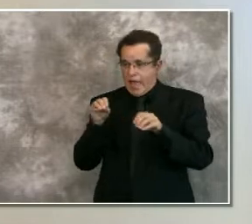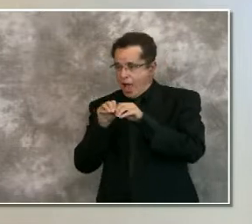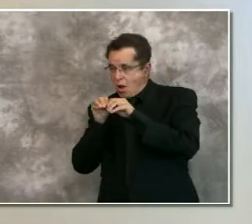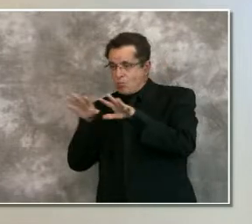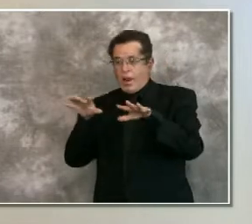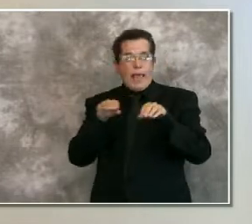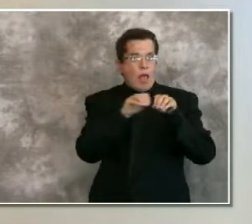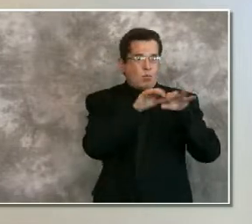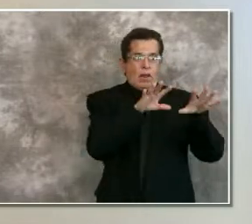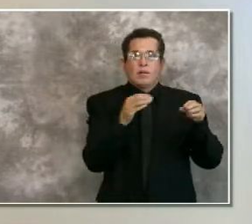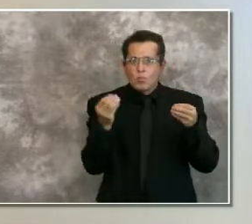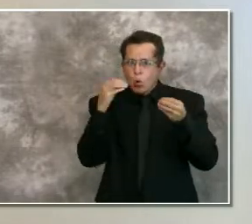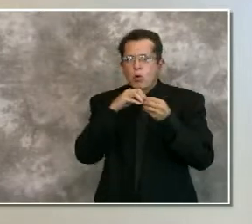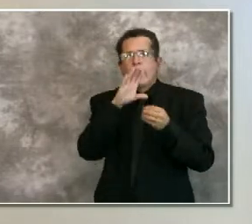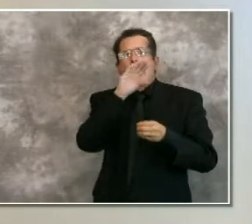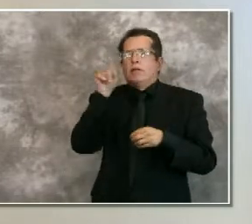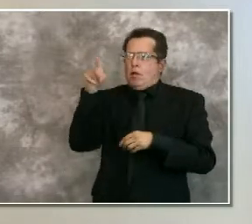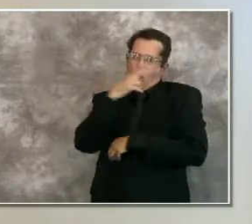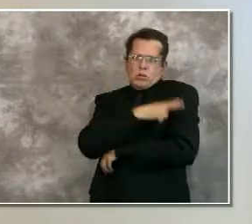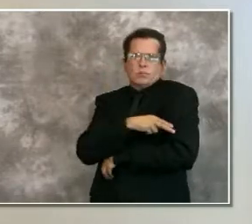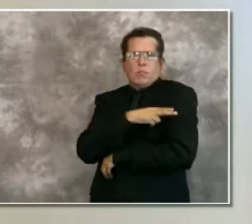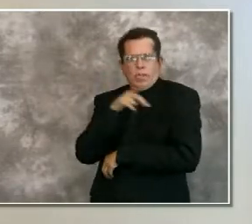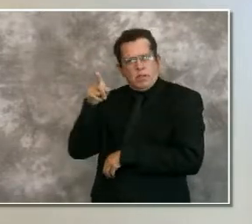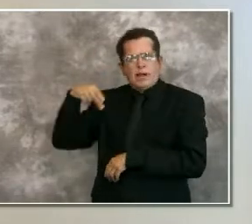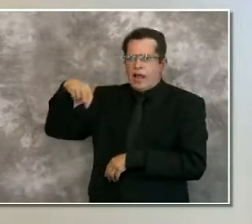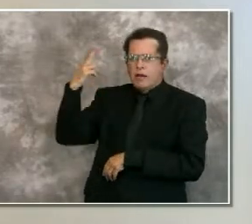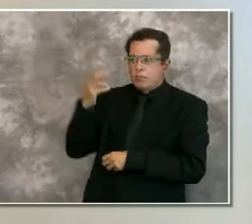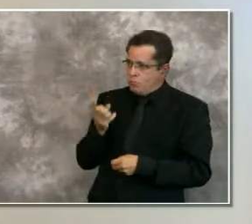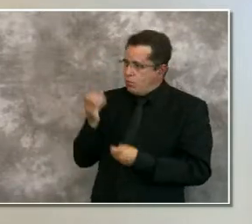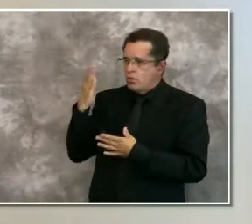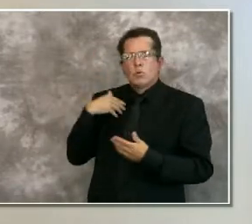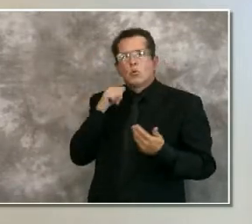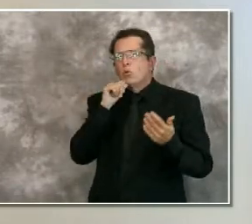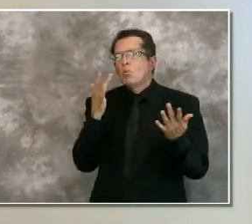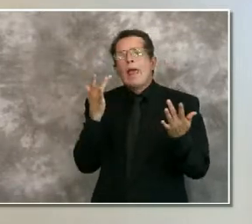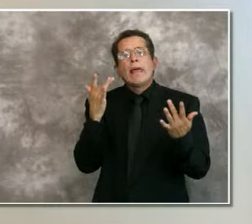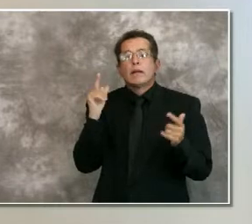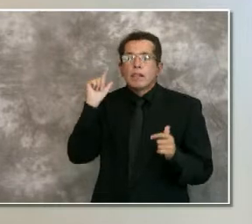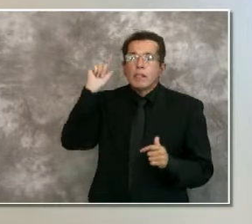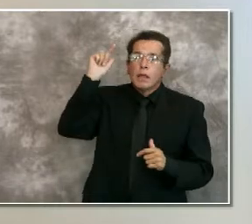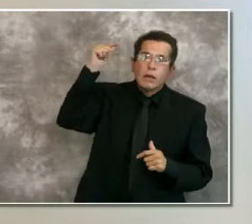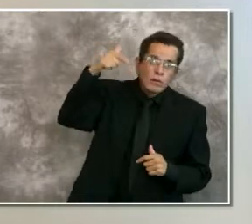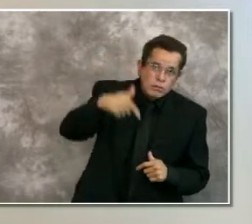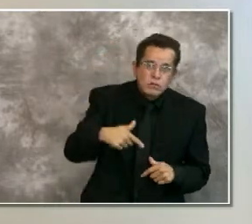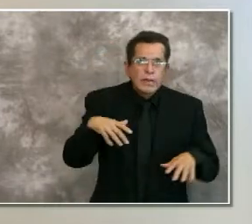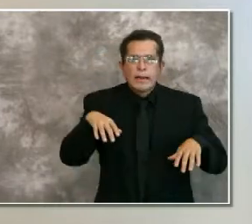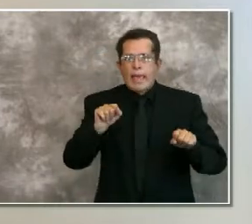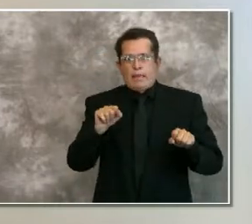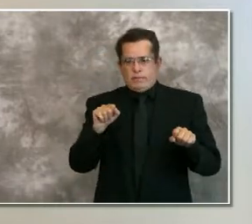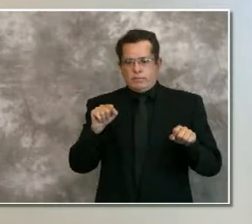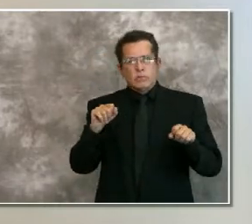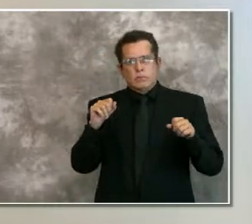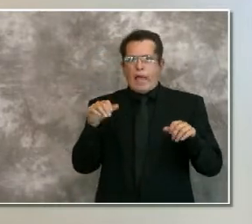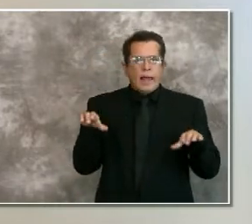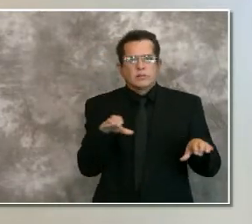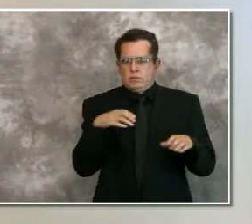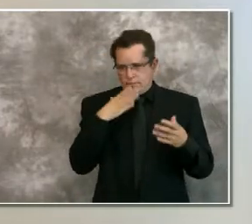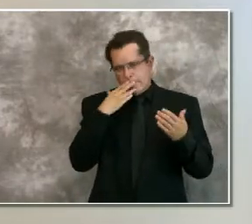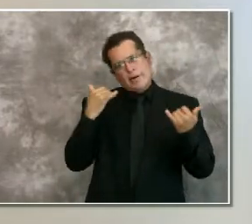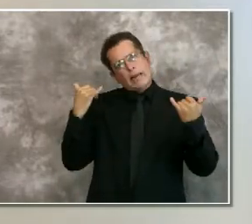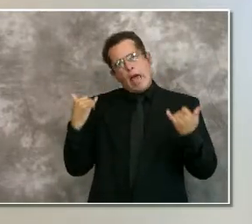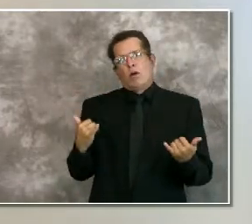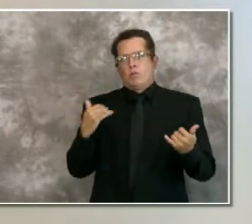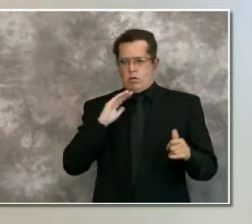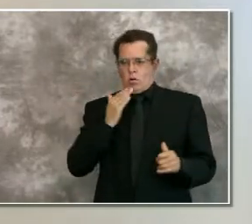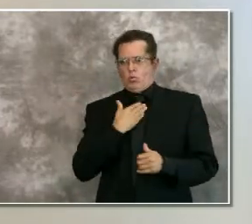outbreaks, and the increase in hospitalization. We don't want to be wait to be forced to take an action when we know that it is the wise